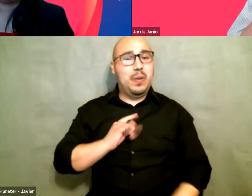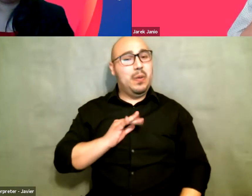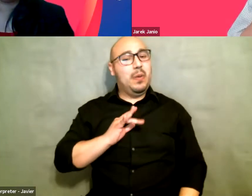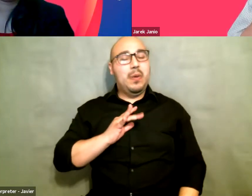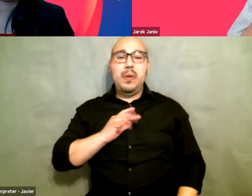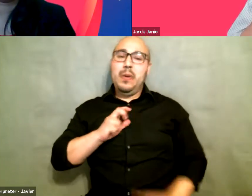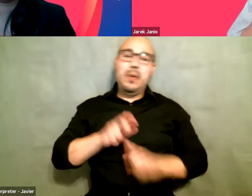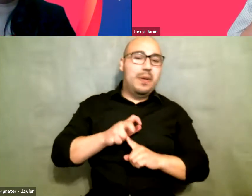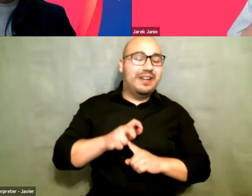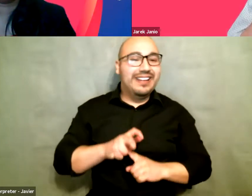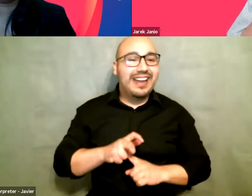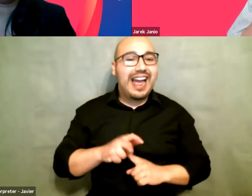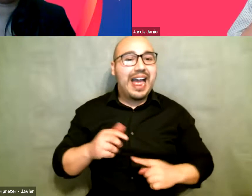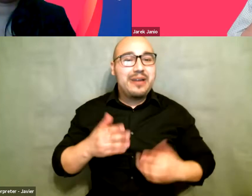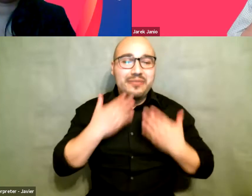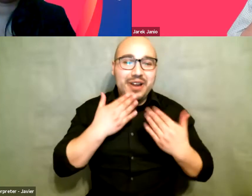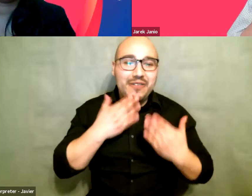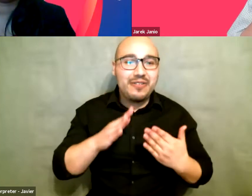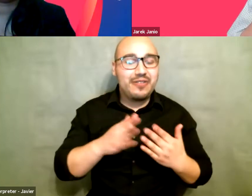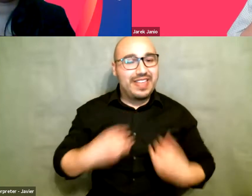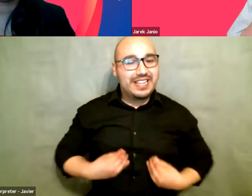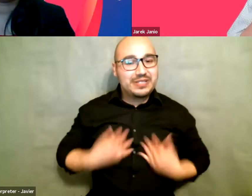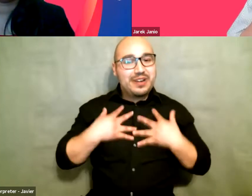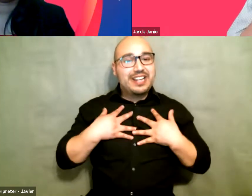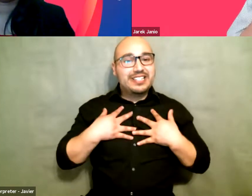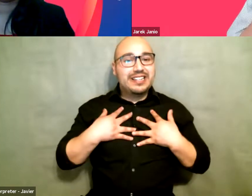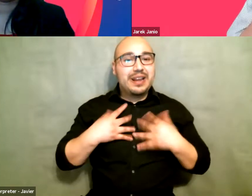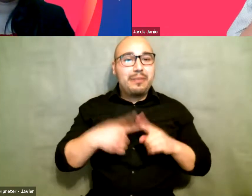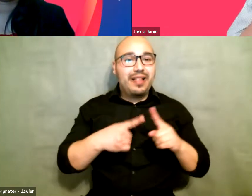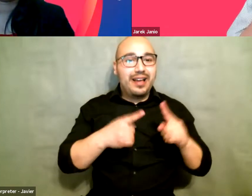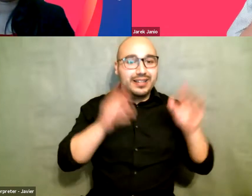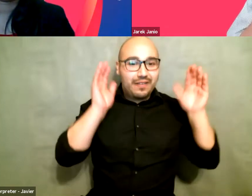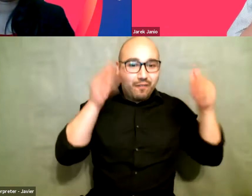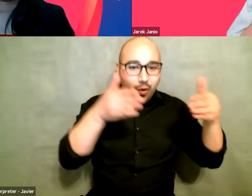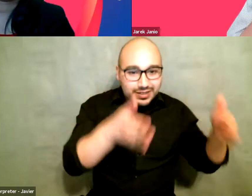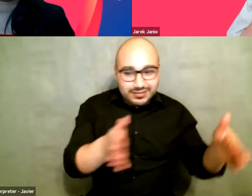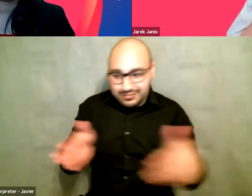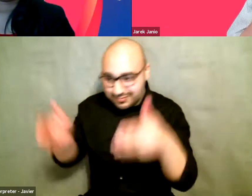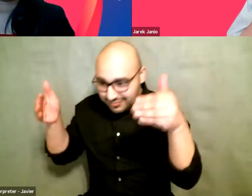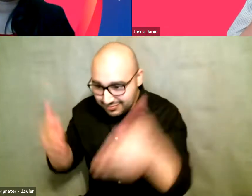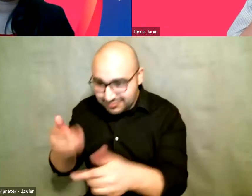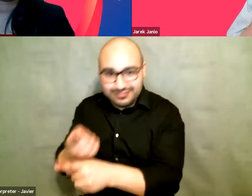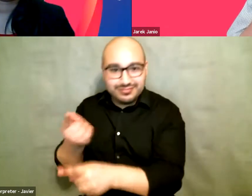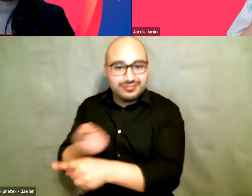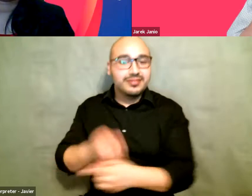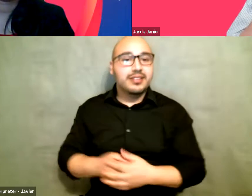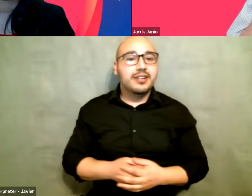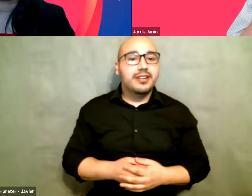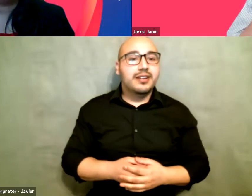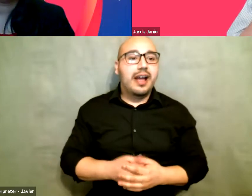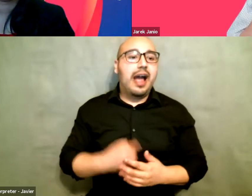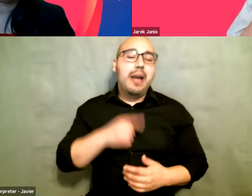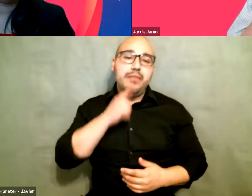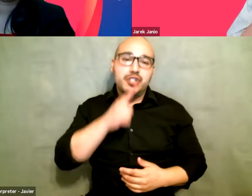for the inspiration and for pointing us in the right direction. I am sure we are going to be speaking about those issues in the